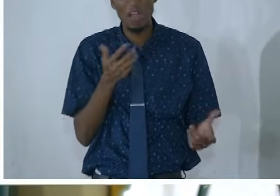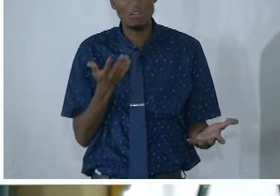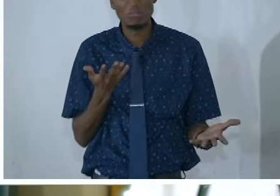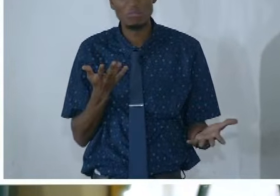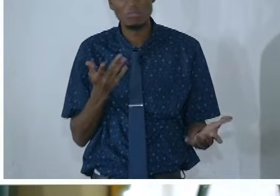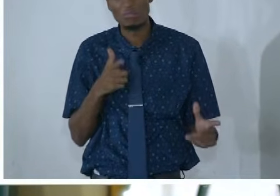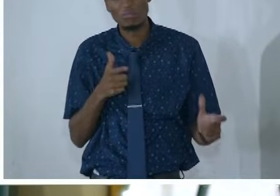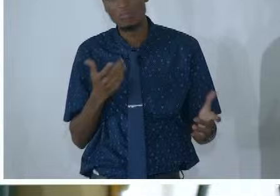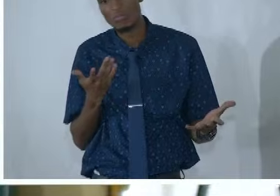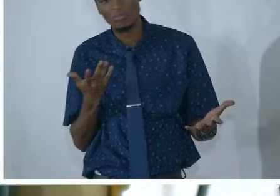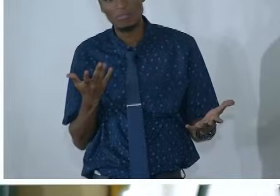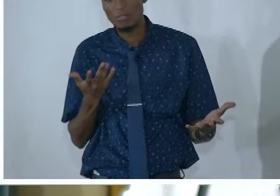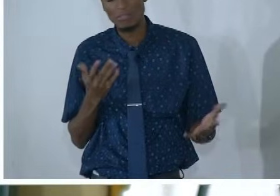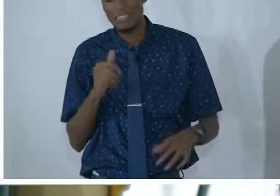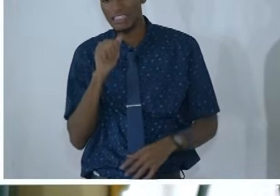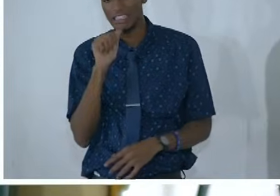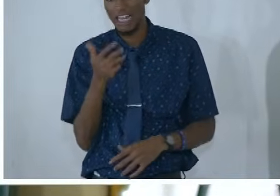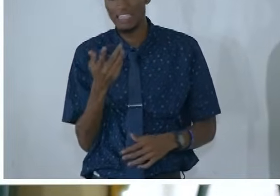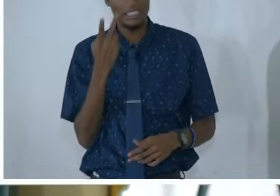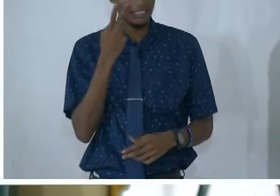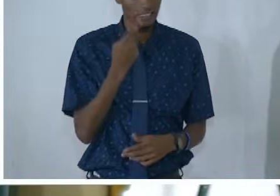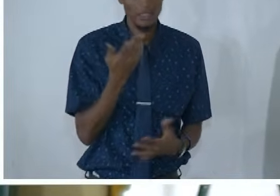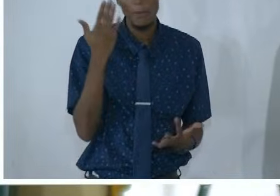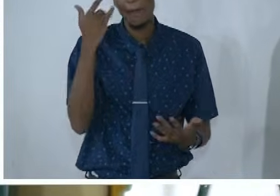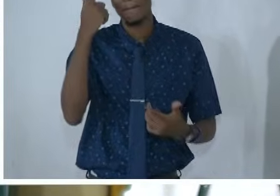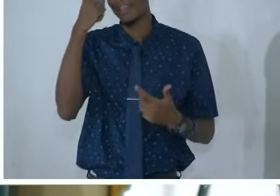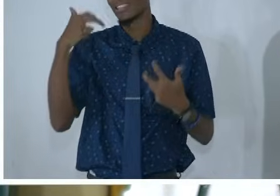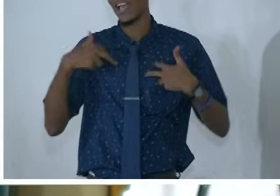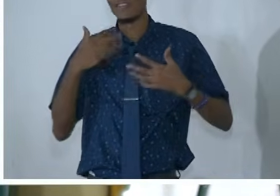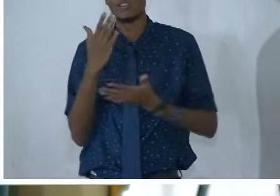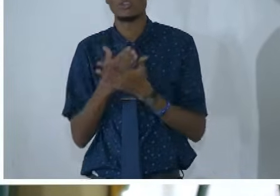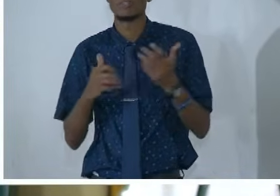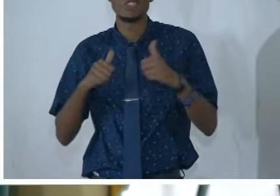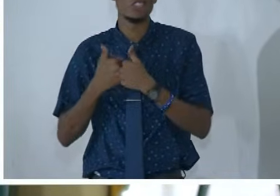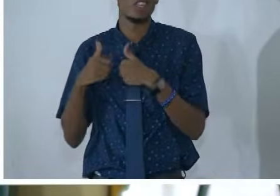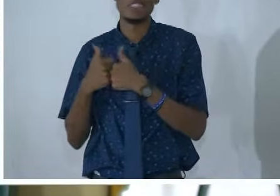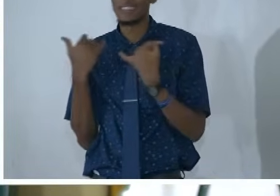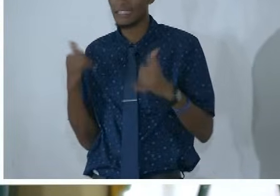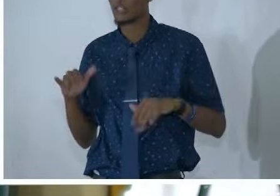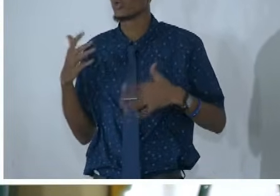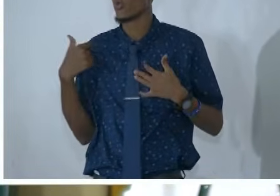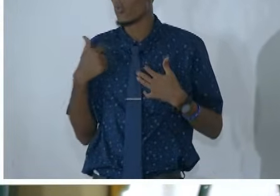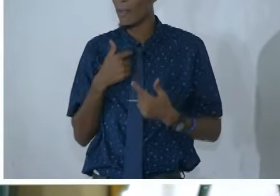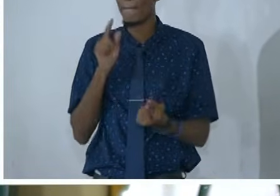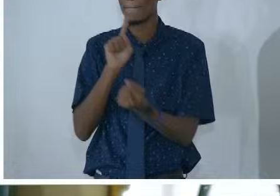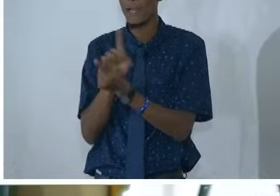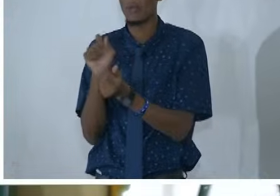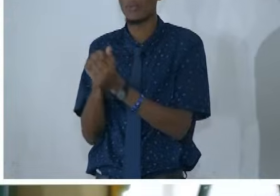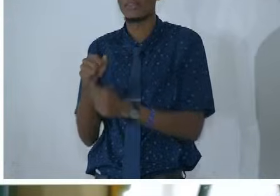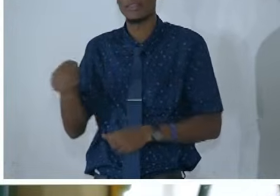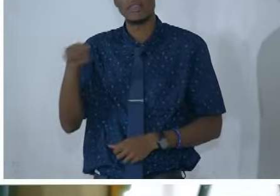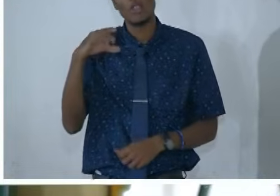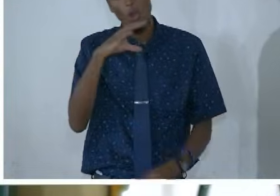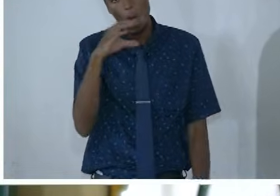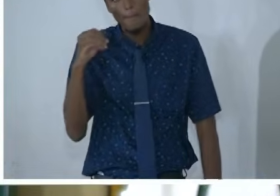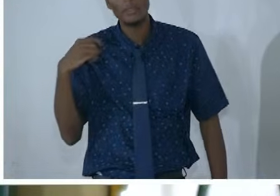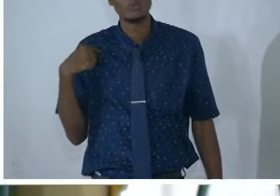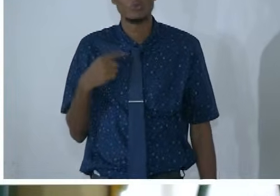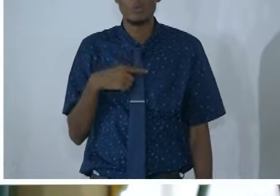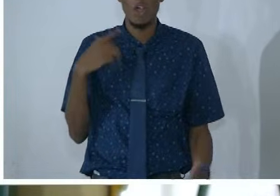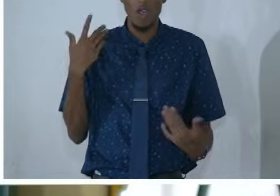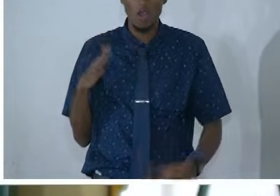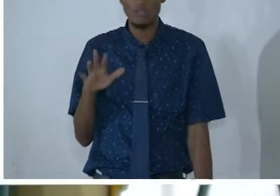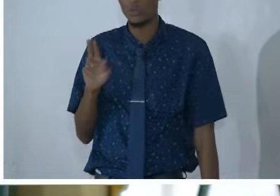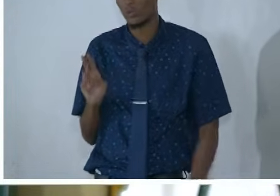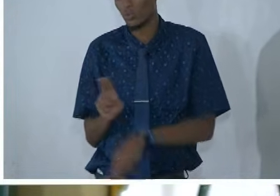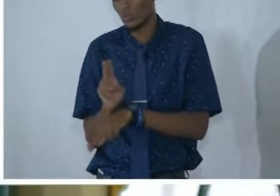materialized, right? Because there are still some challenges. So we've met with the companies, and we would only use systematic where